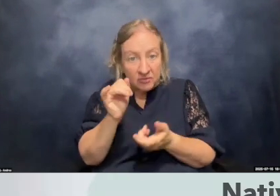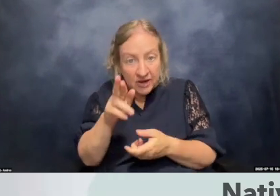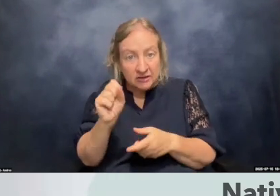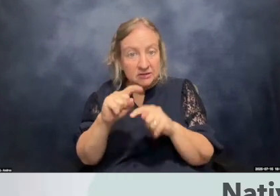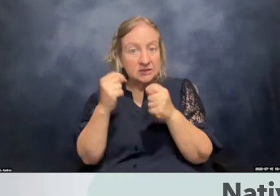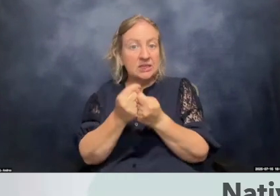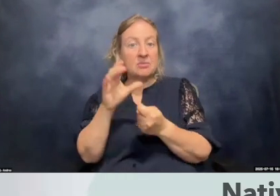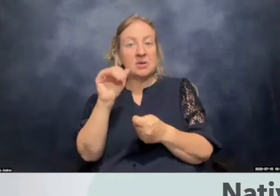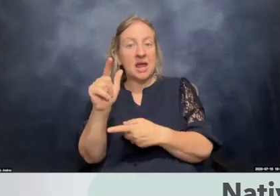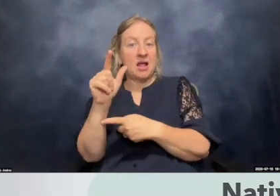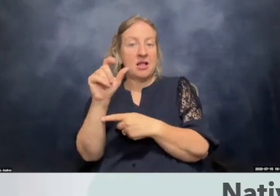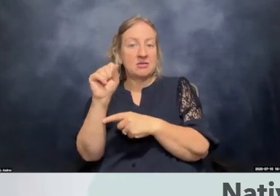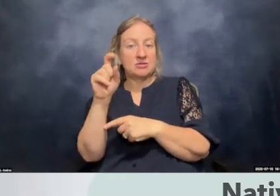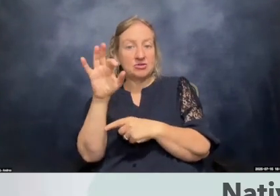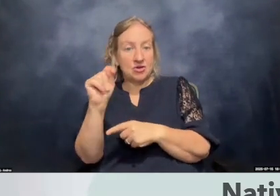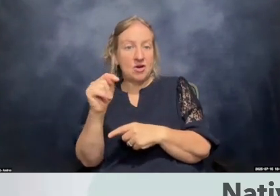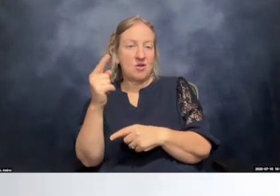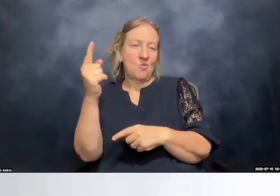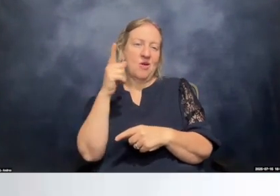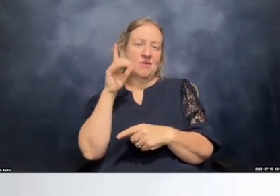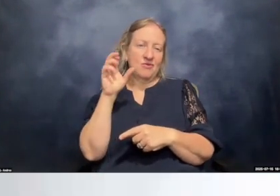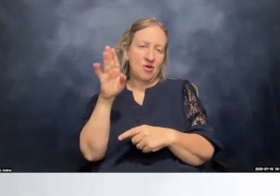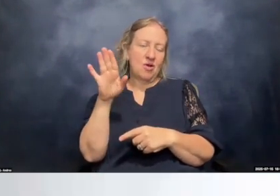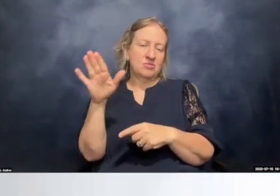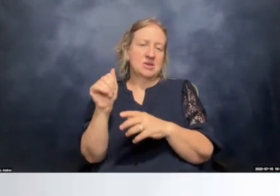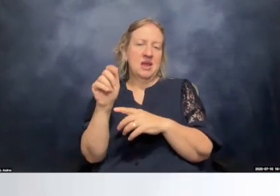administrators. Next slide, please.